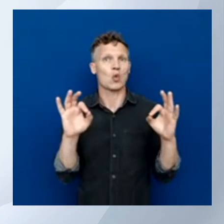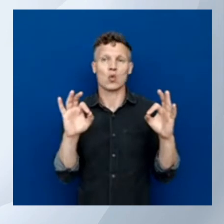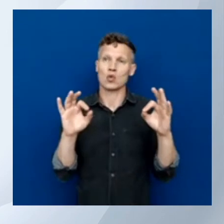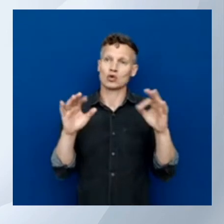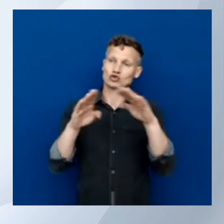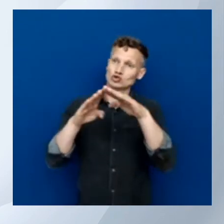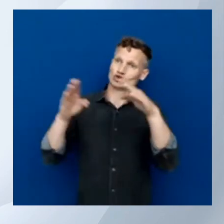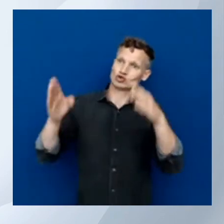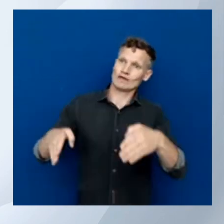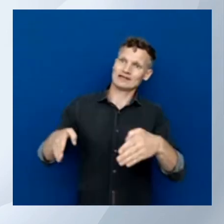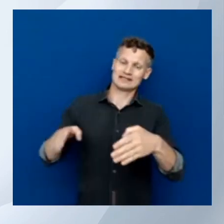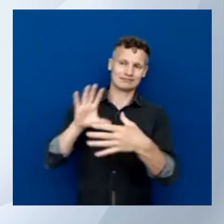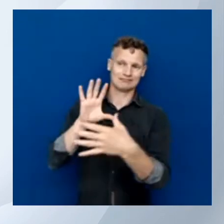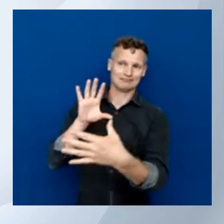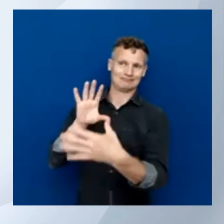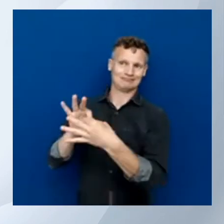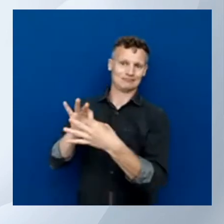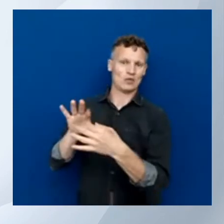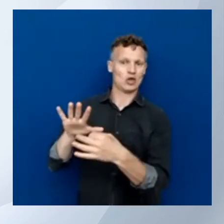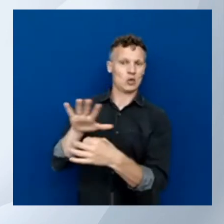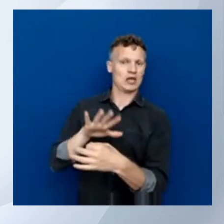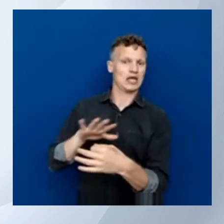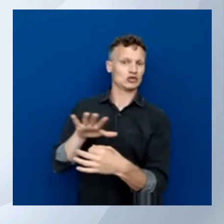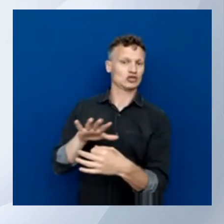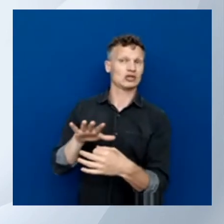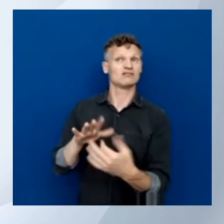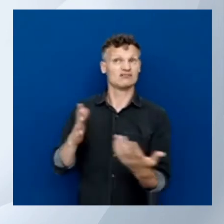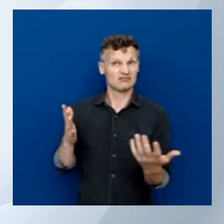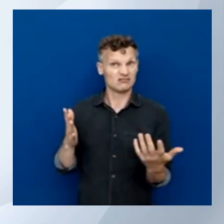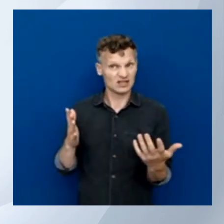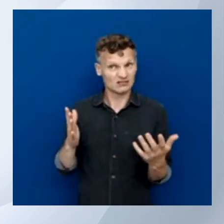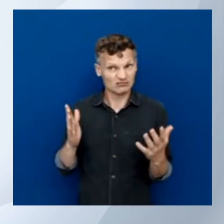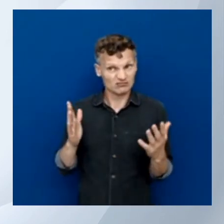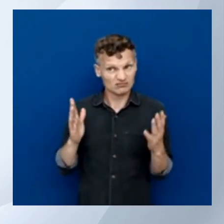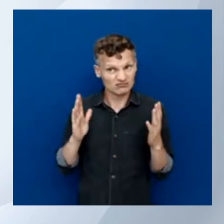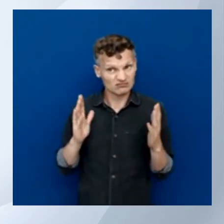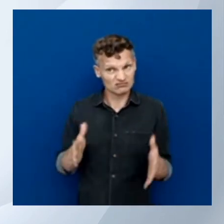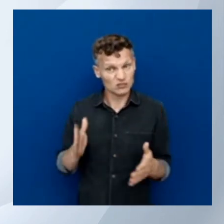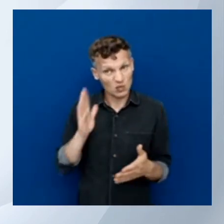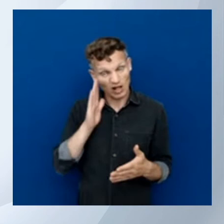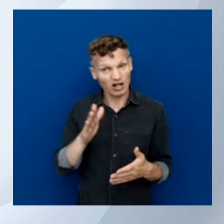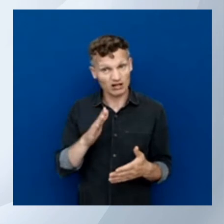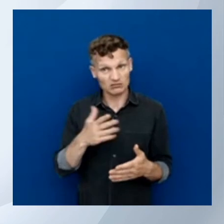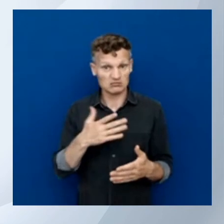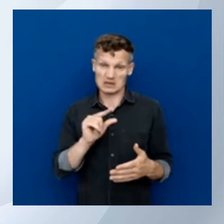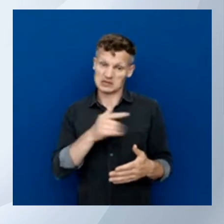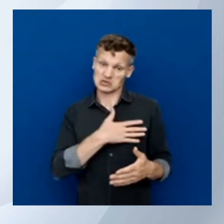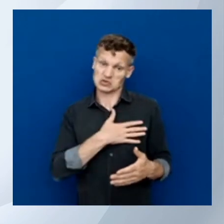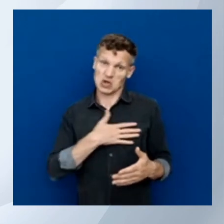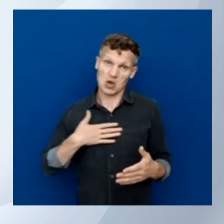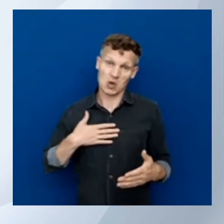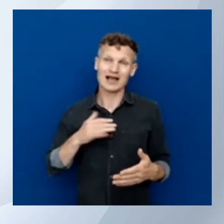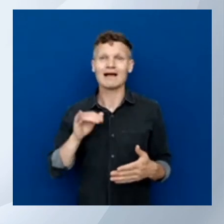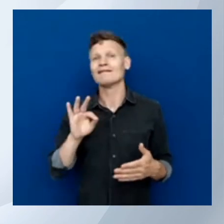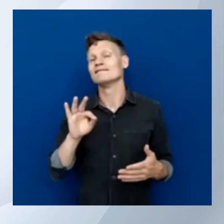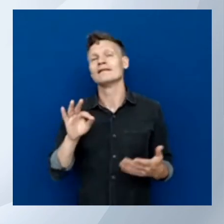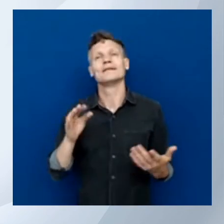app services are, it's going to be a bit slower. So as an extreme example, if we did do a database call